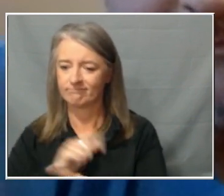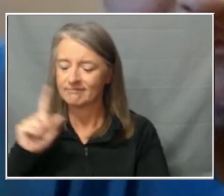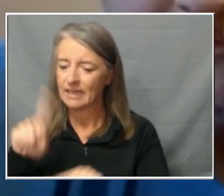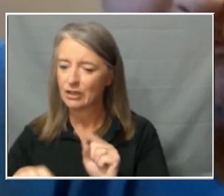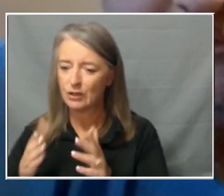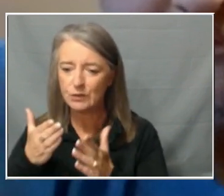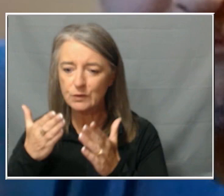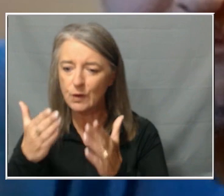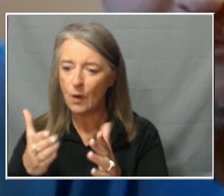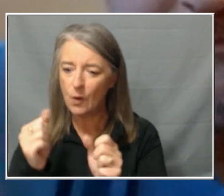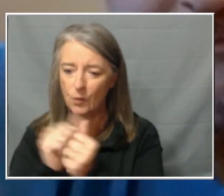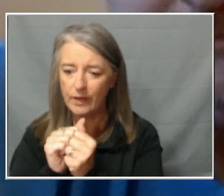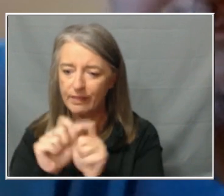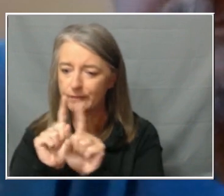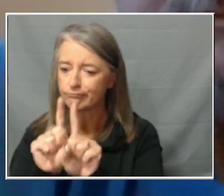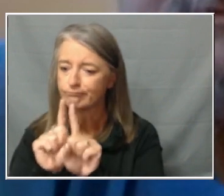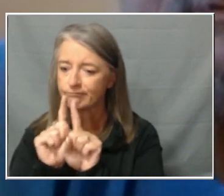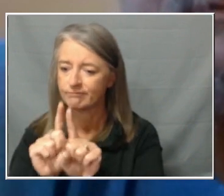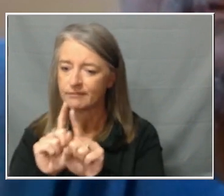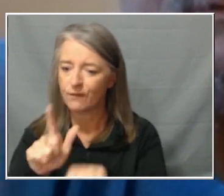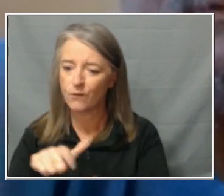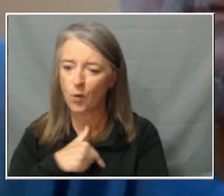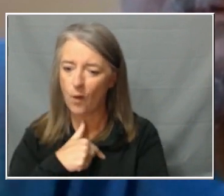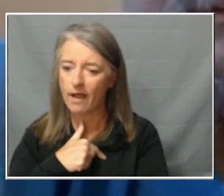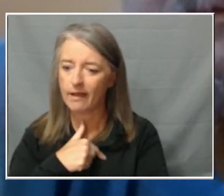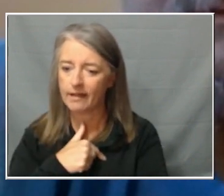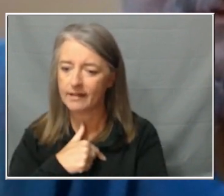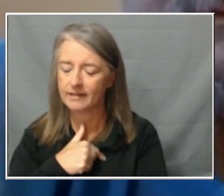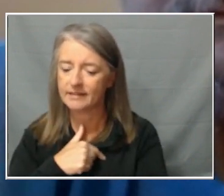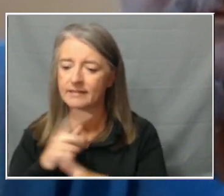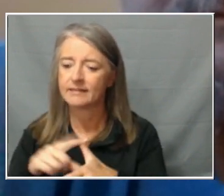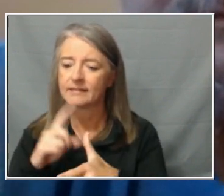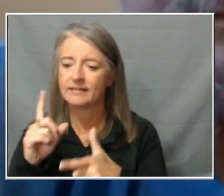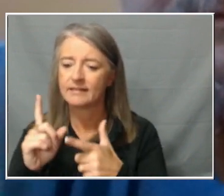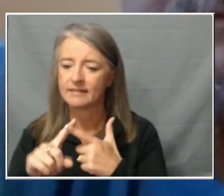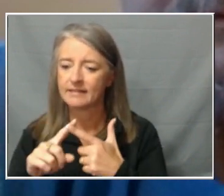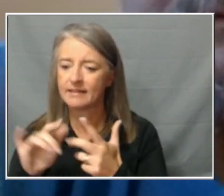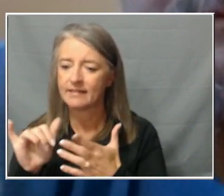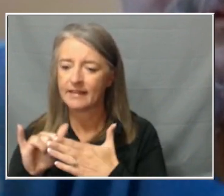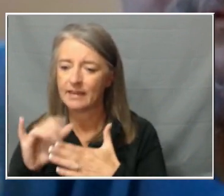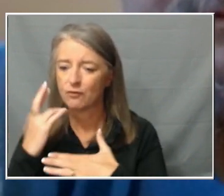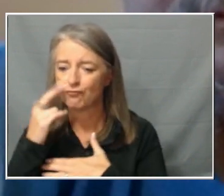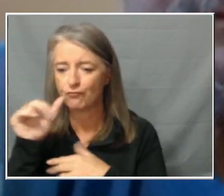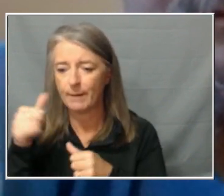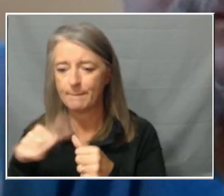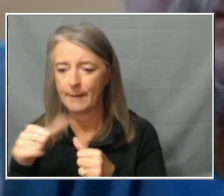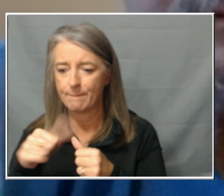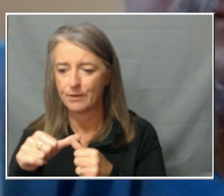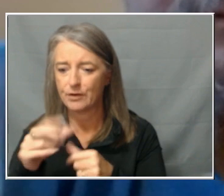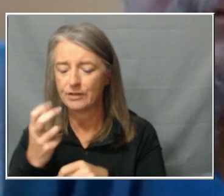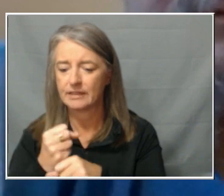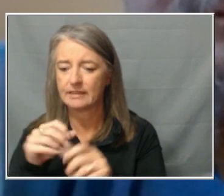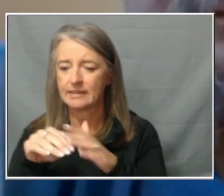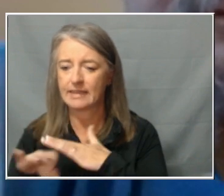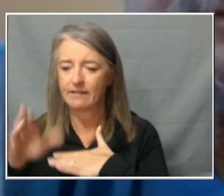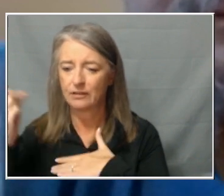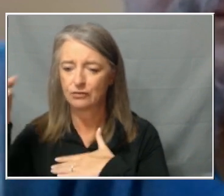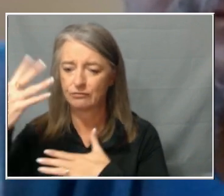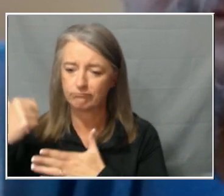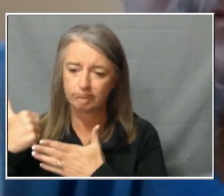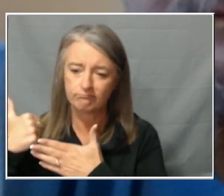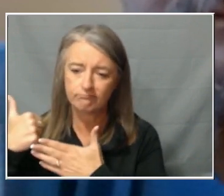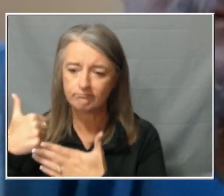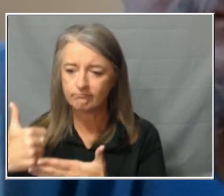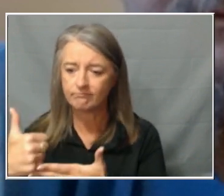be there with him for a little while. And when I came back, I remember getting him into the shower and helping